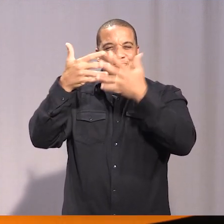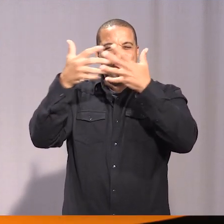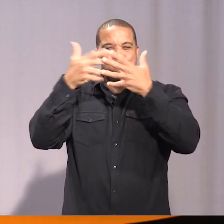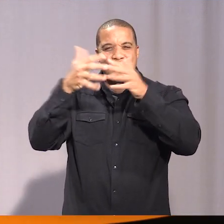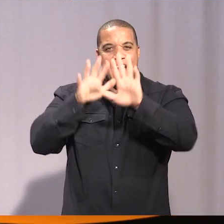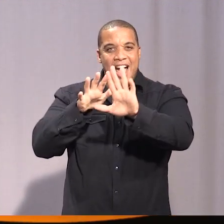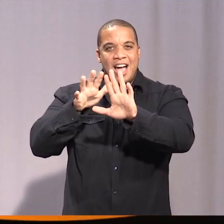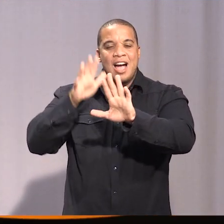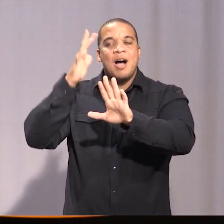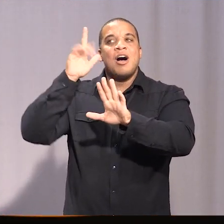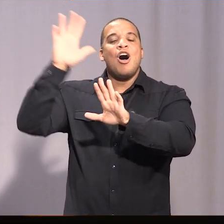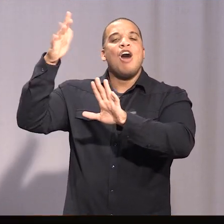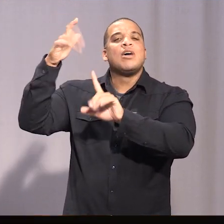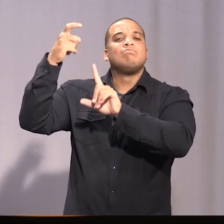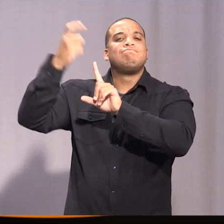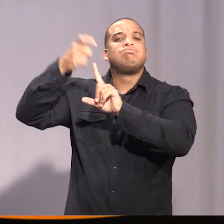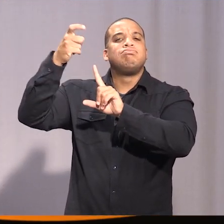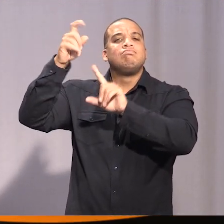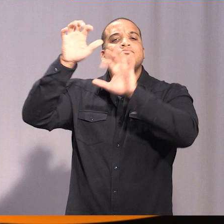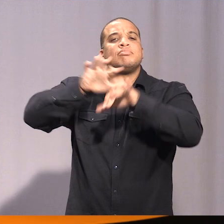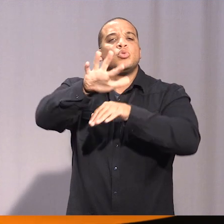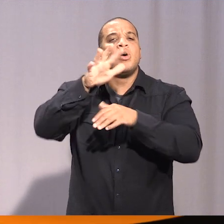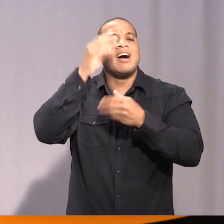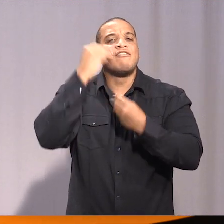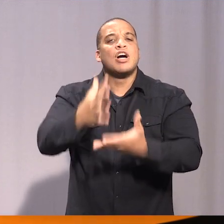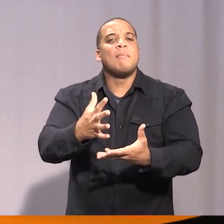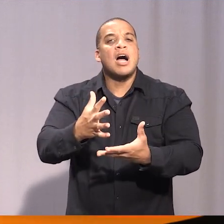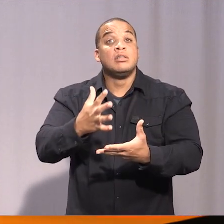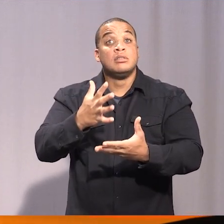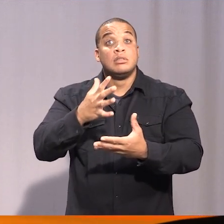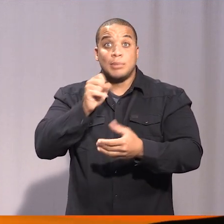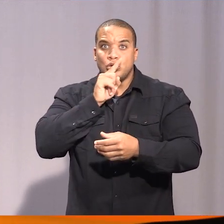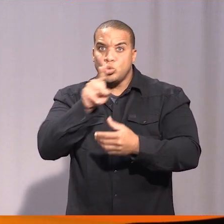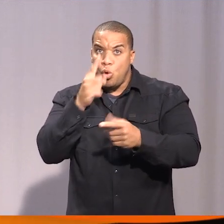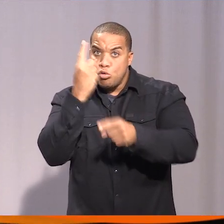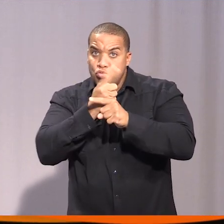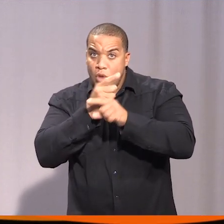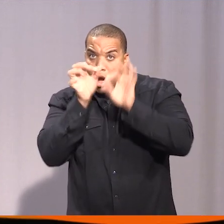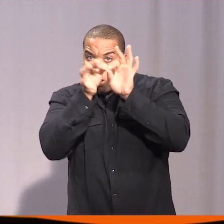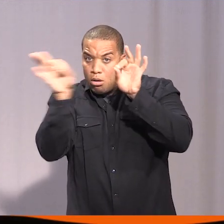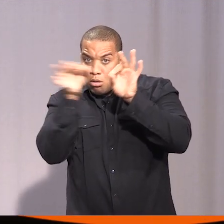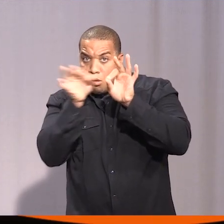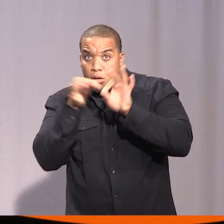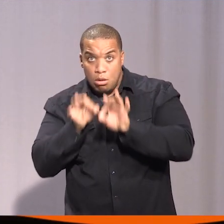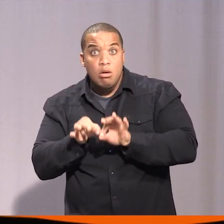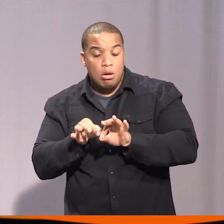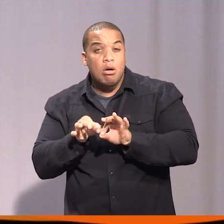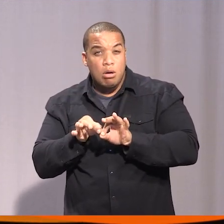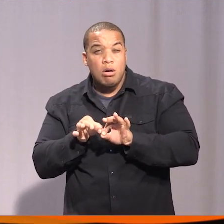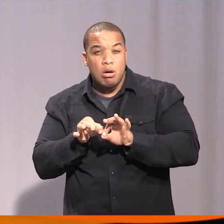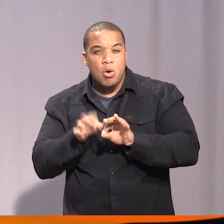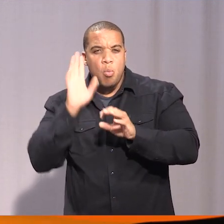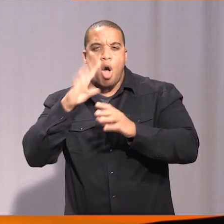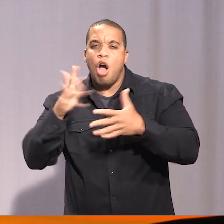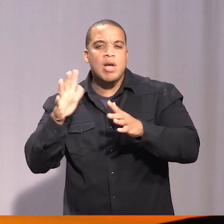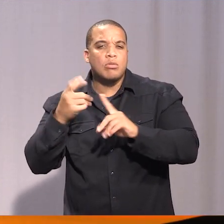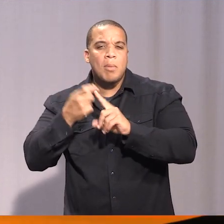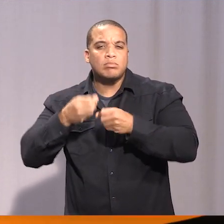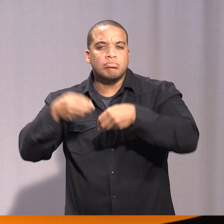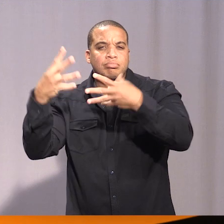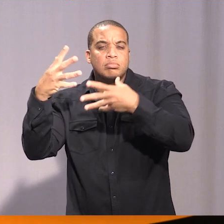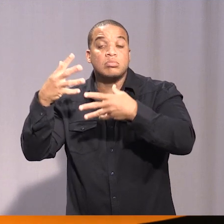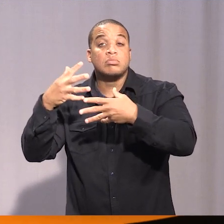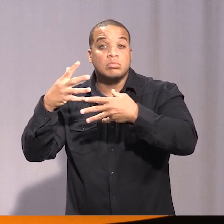again, auto-generated, so your address based on what you submitted to the school will populate here for you.